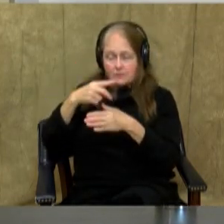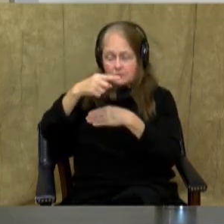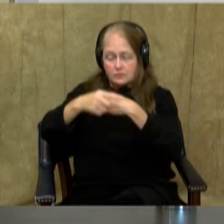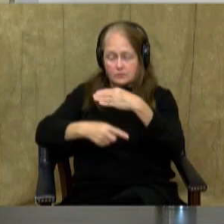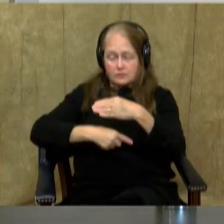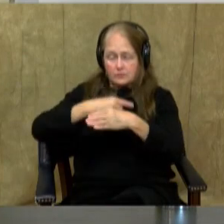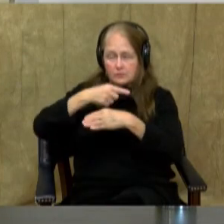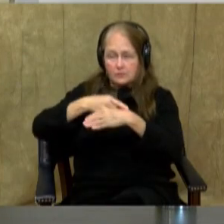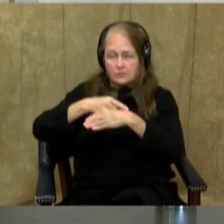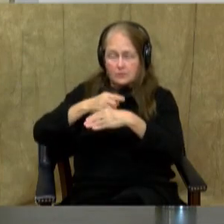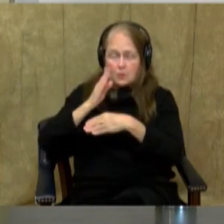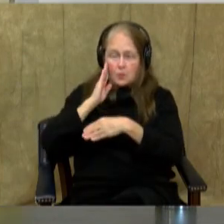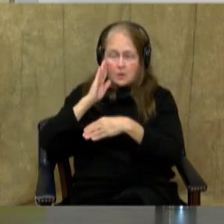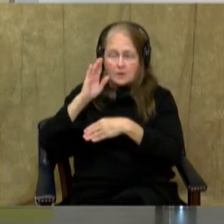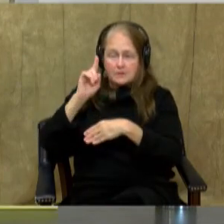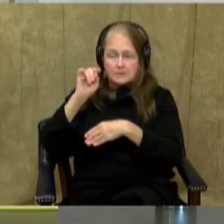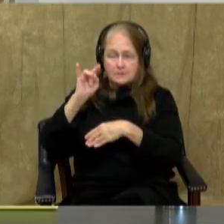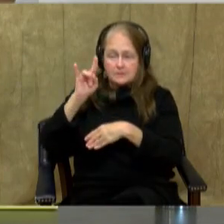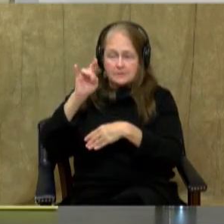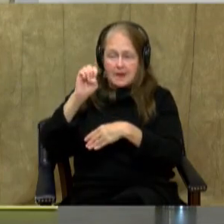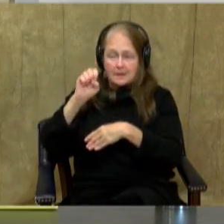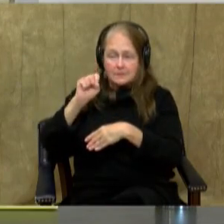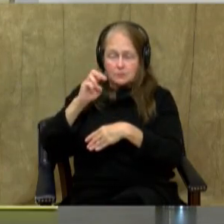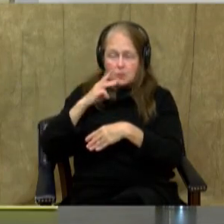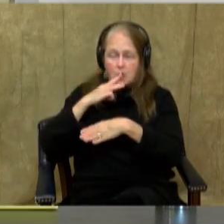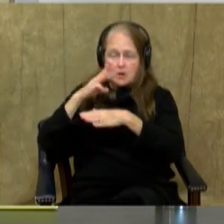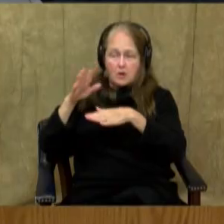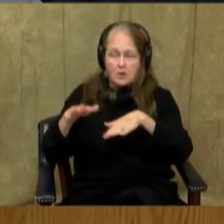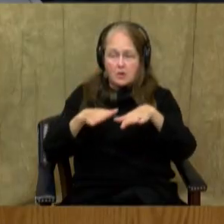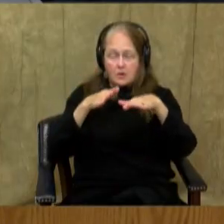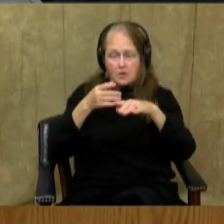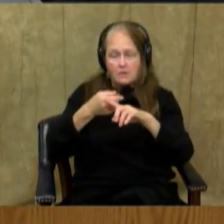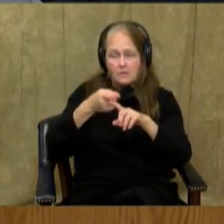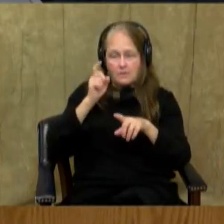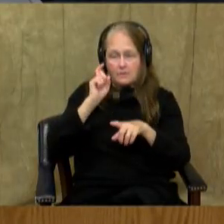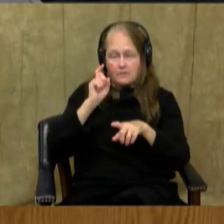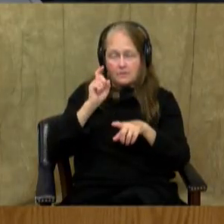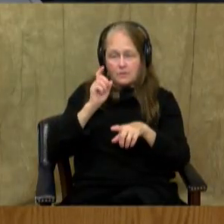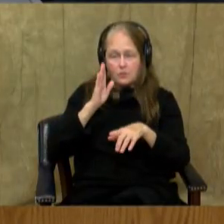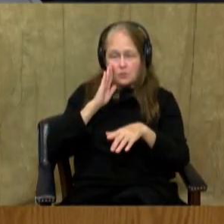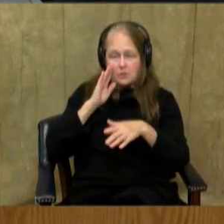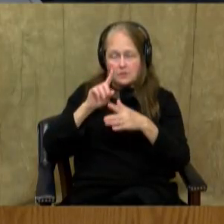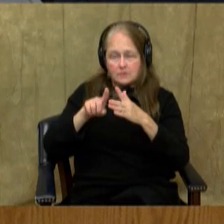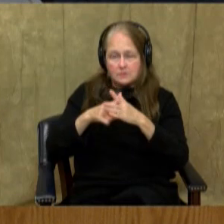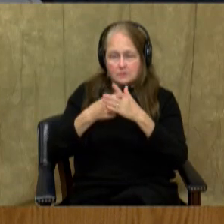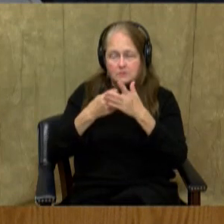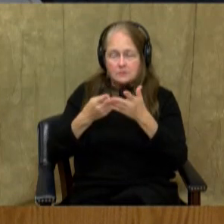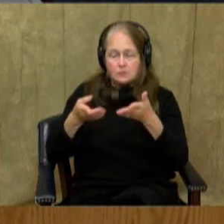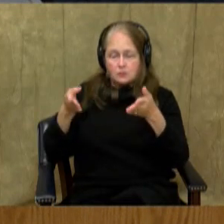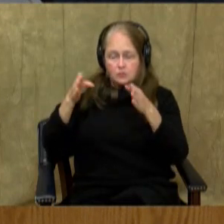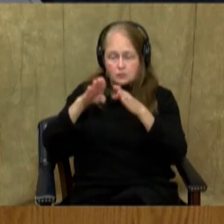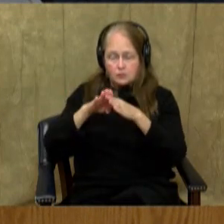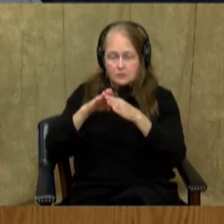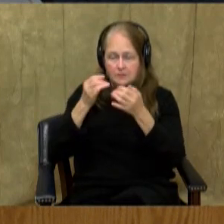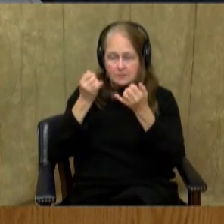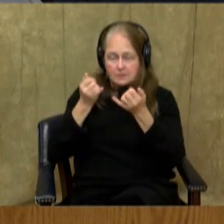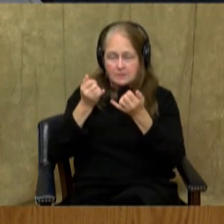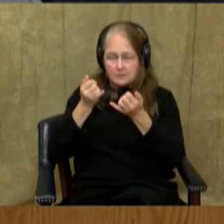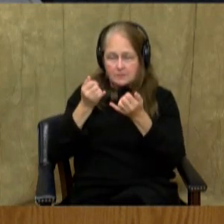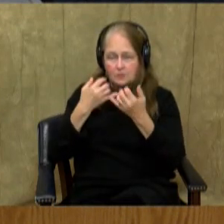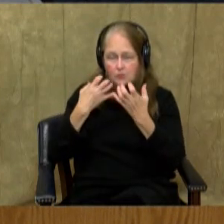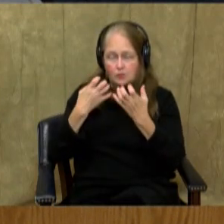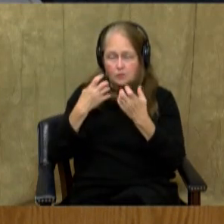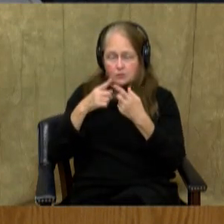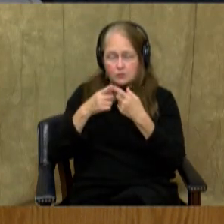hours. So that's where our tides come from. So, guys, we're going to have to kind of start wrapping it up here. I